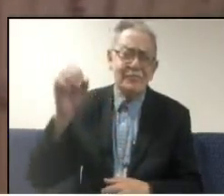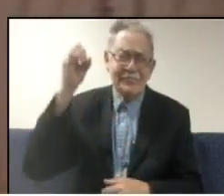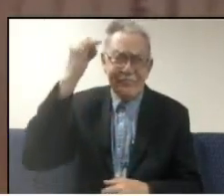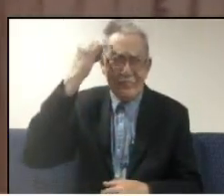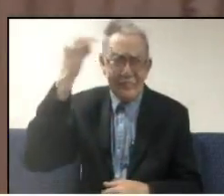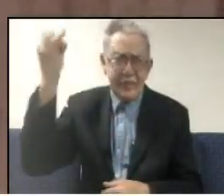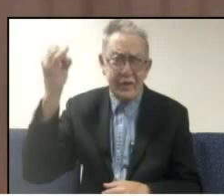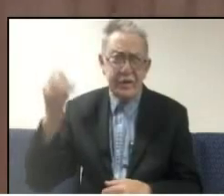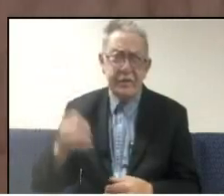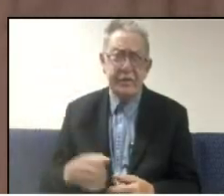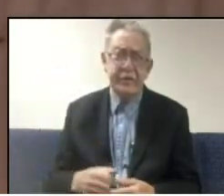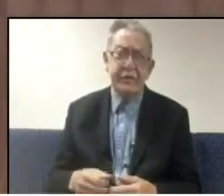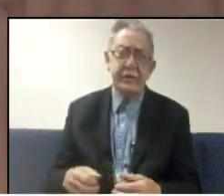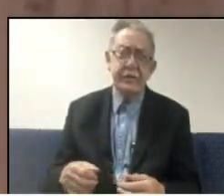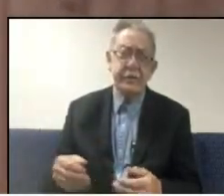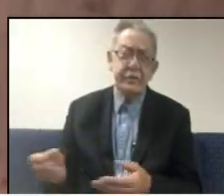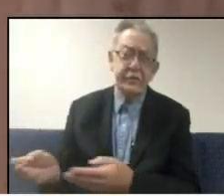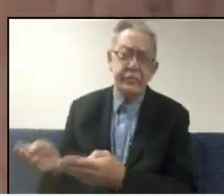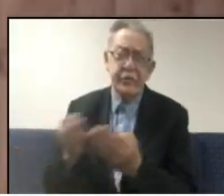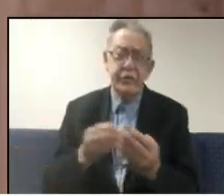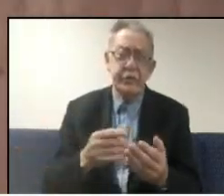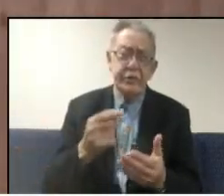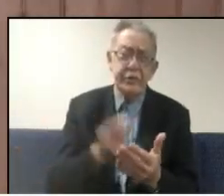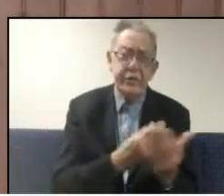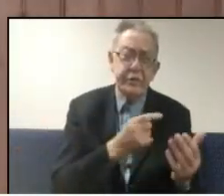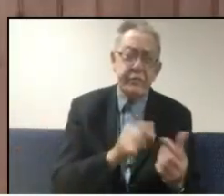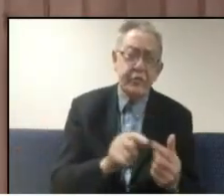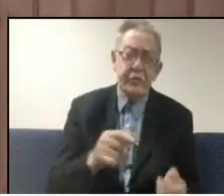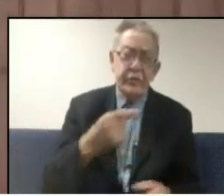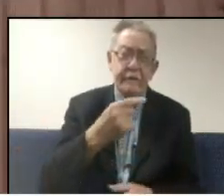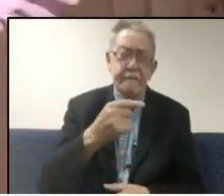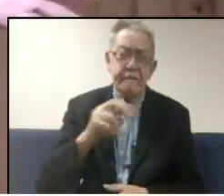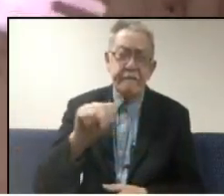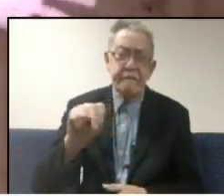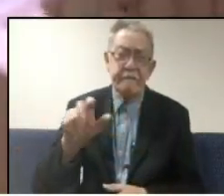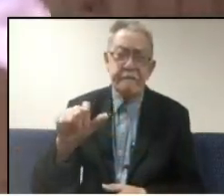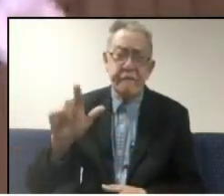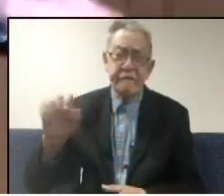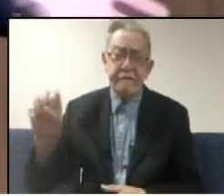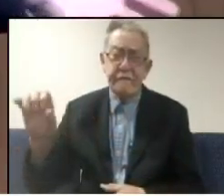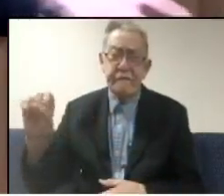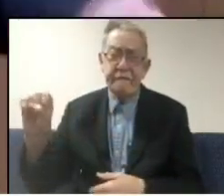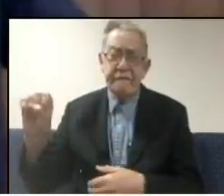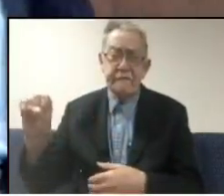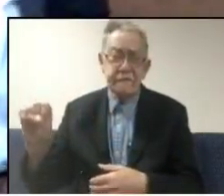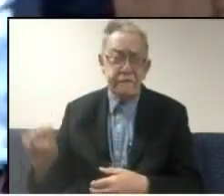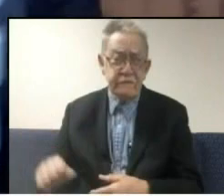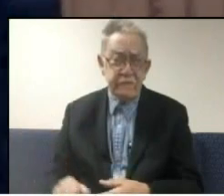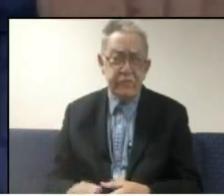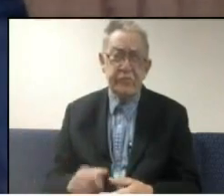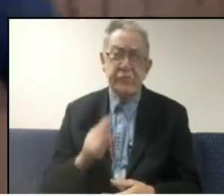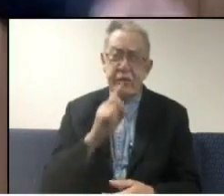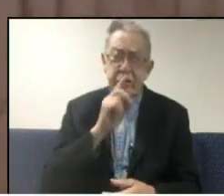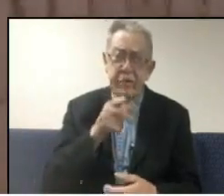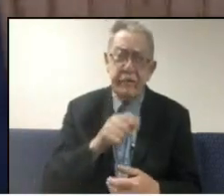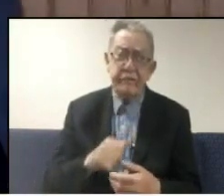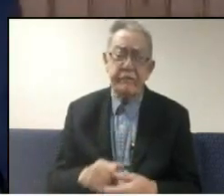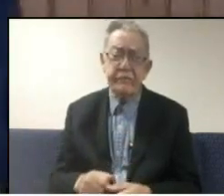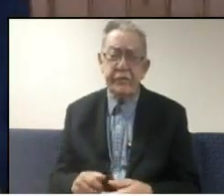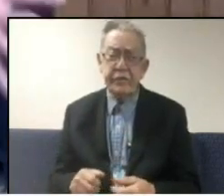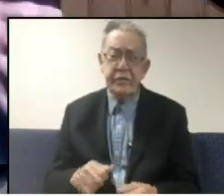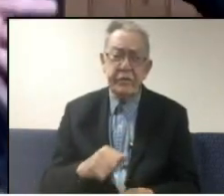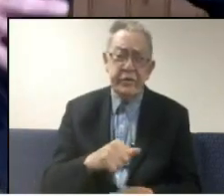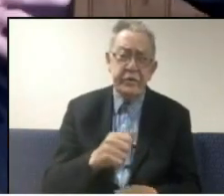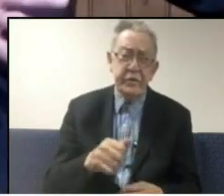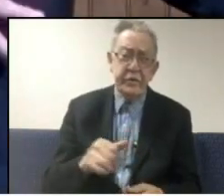even taking the gospel to the Gentiles. But if you're going to take the gospel to the Gentiles, surely you're not going to get somebody